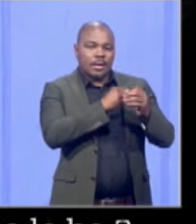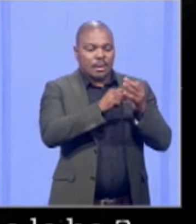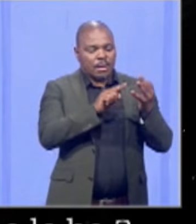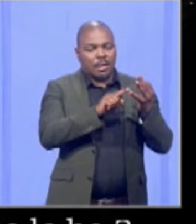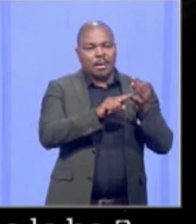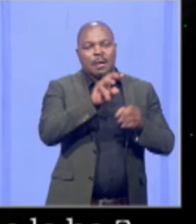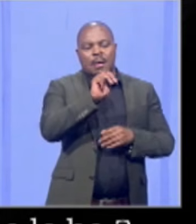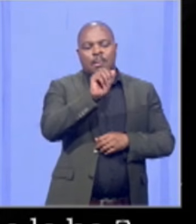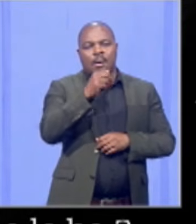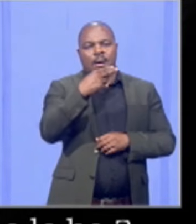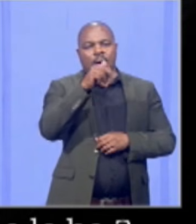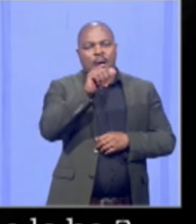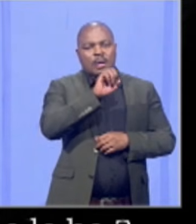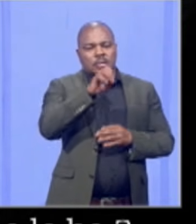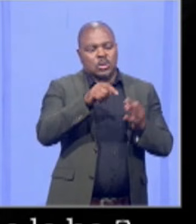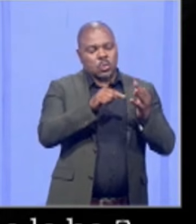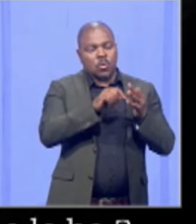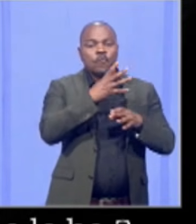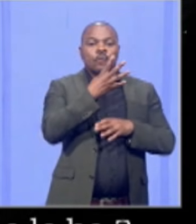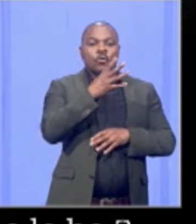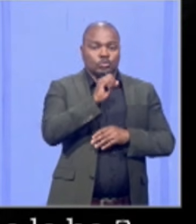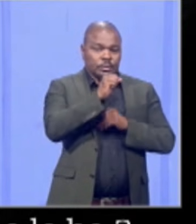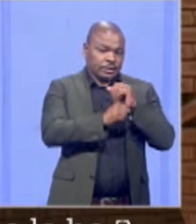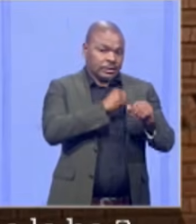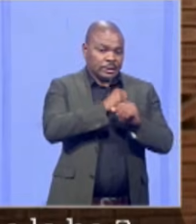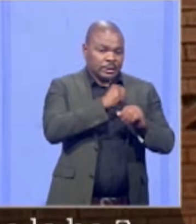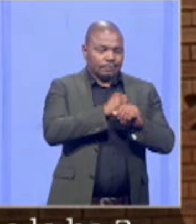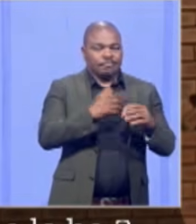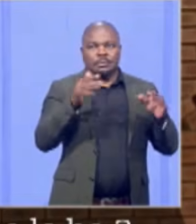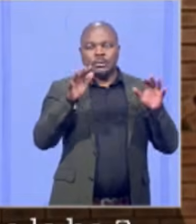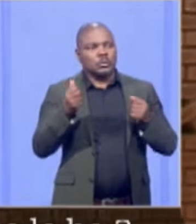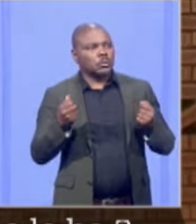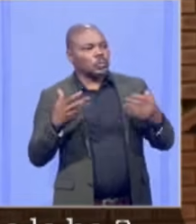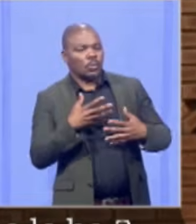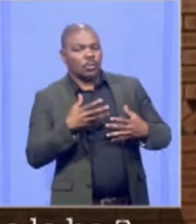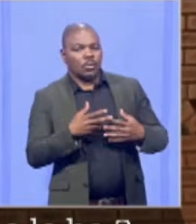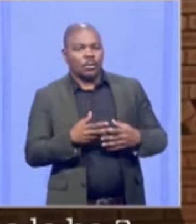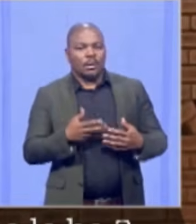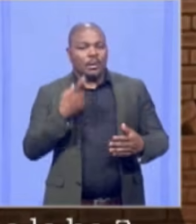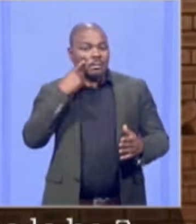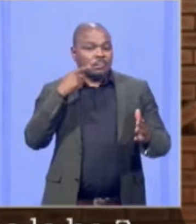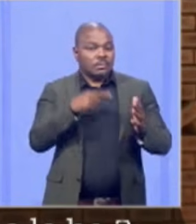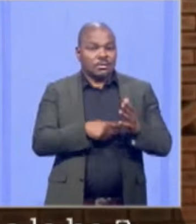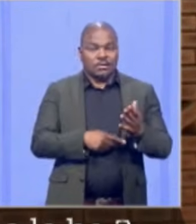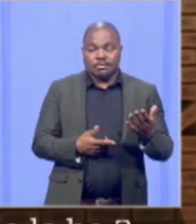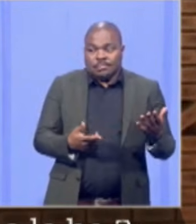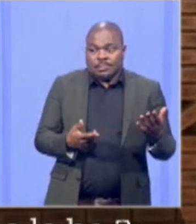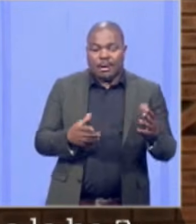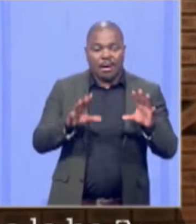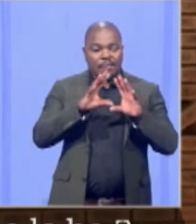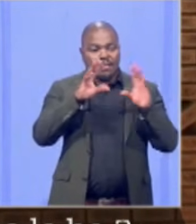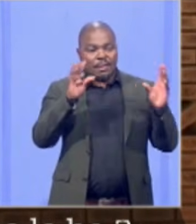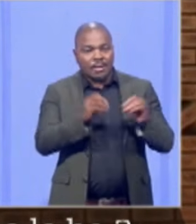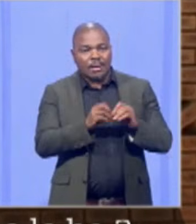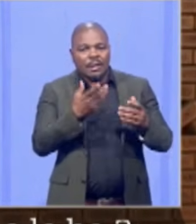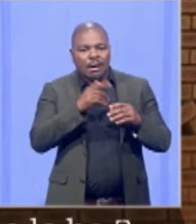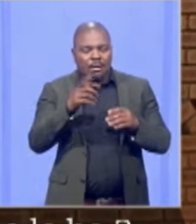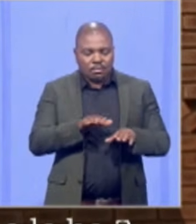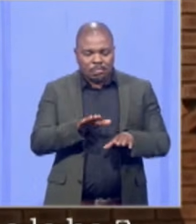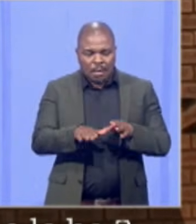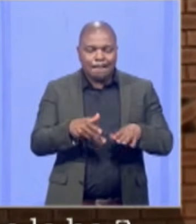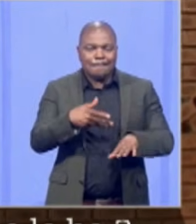Mahuana Mahase wa di le 40 e santse e le metlholo. Bosupi bo le bongwe jo boneng bo ka thusa e ne e le metlhala